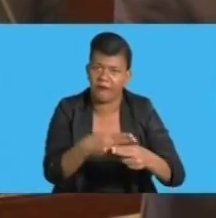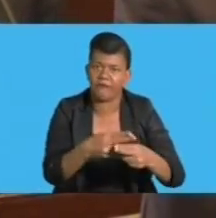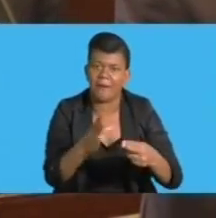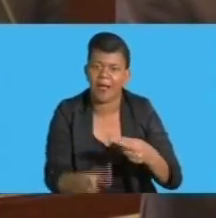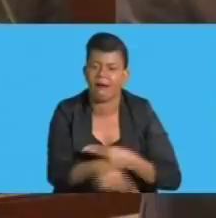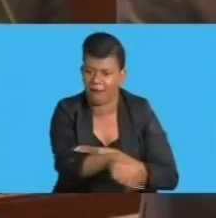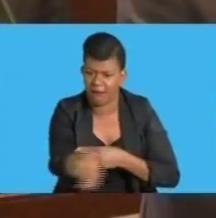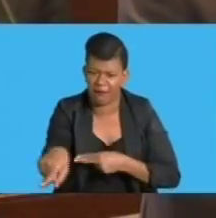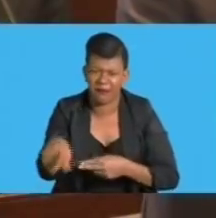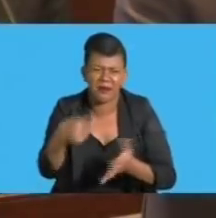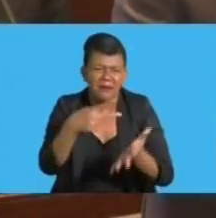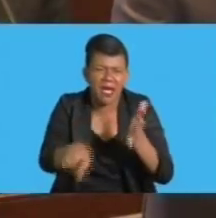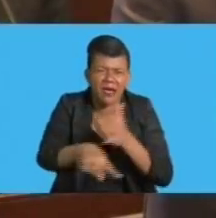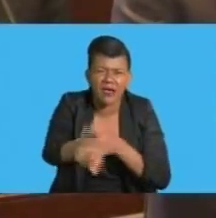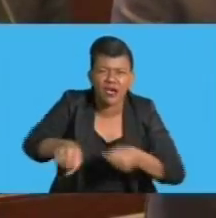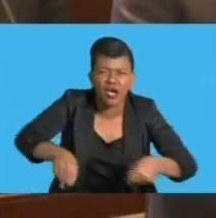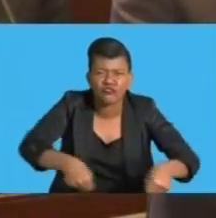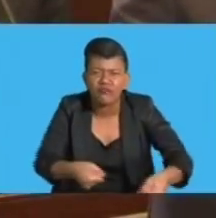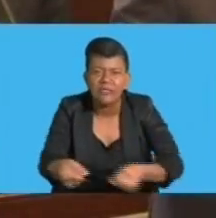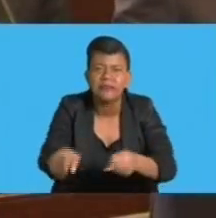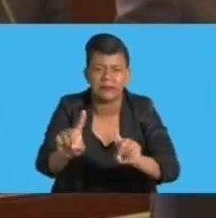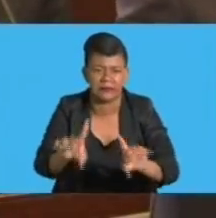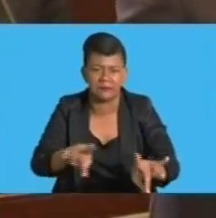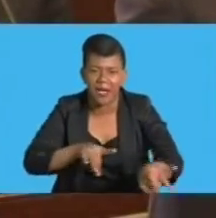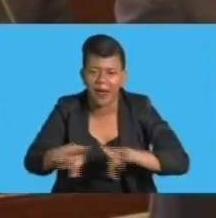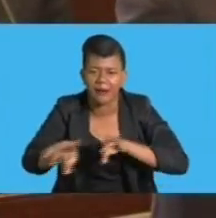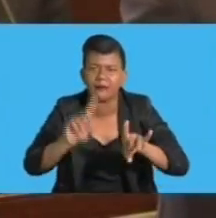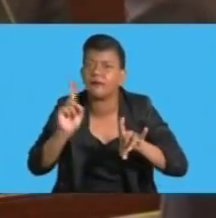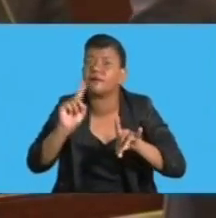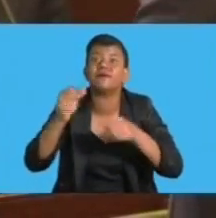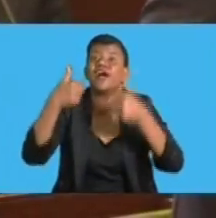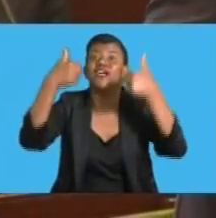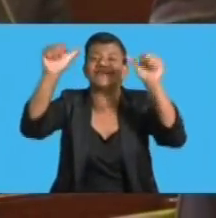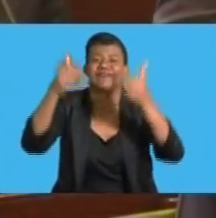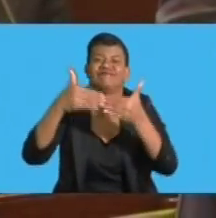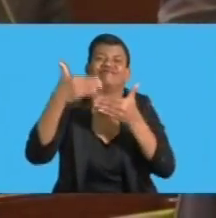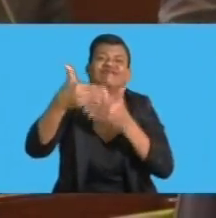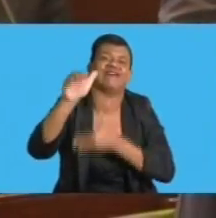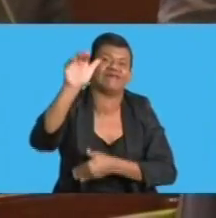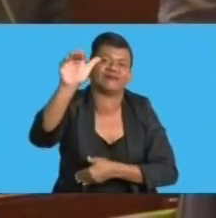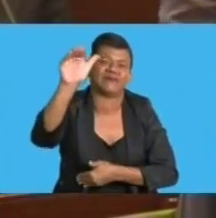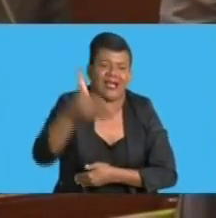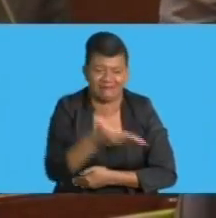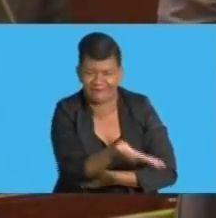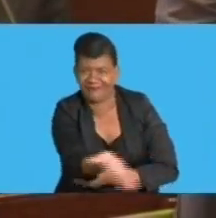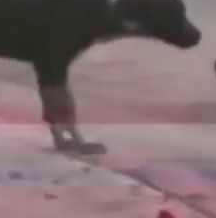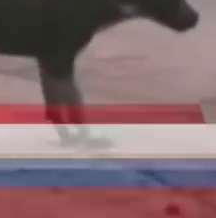plan for achieving long-term viability for this industry.